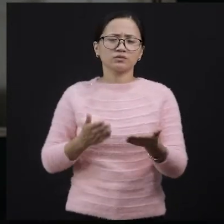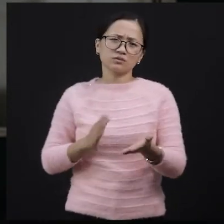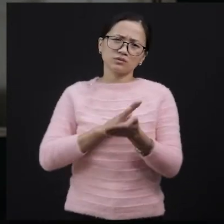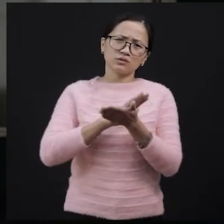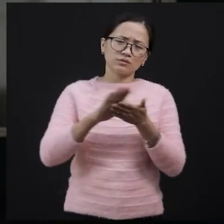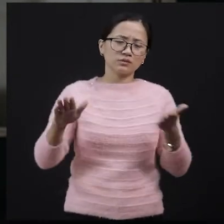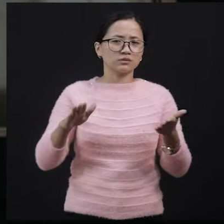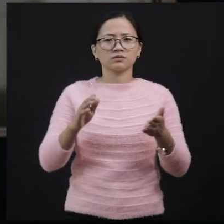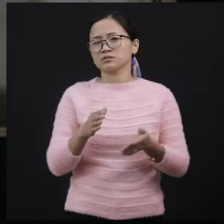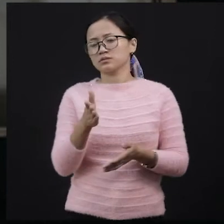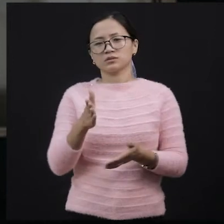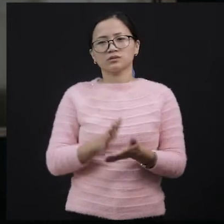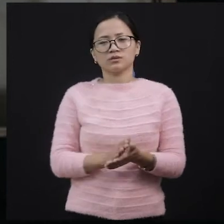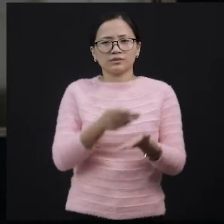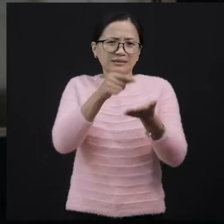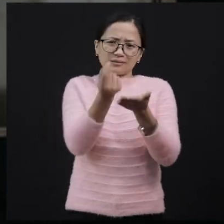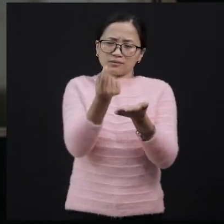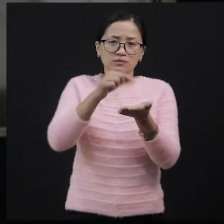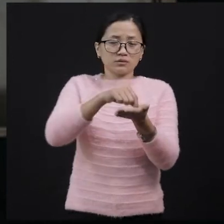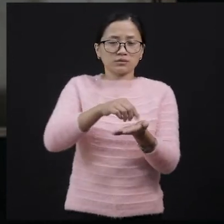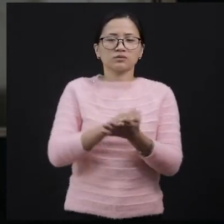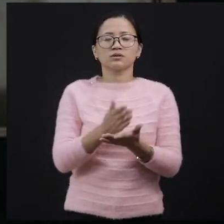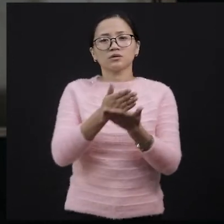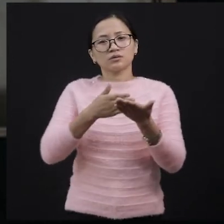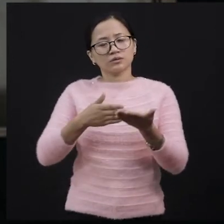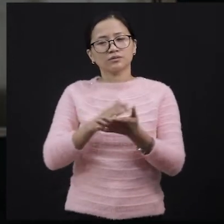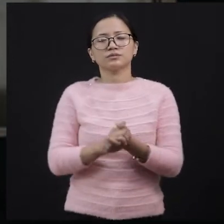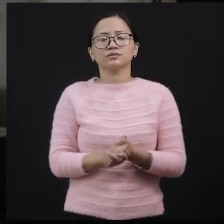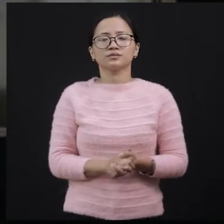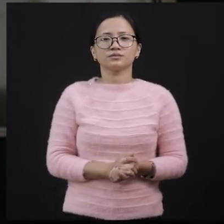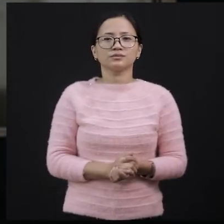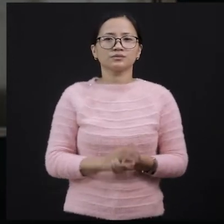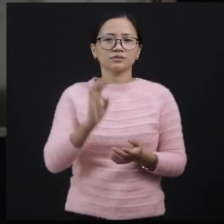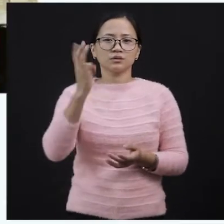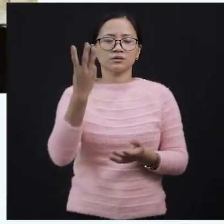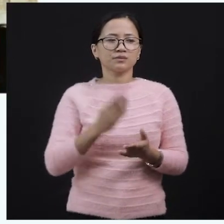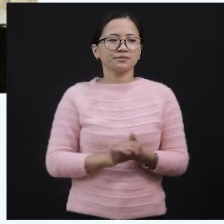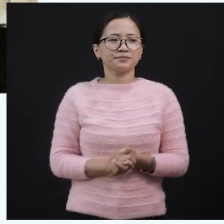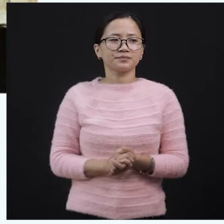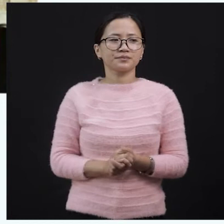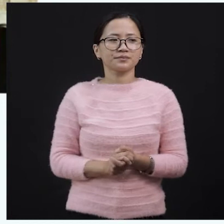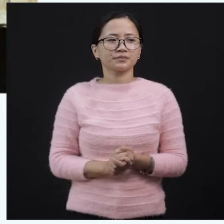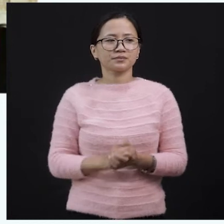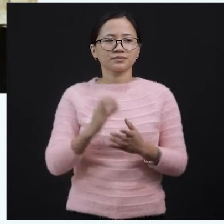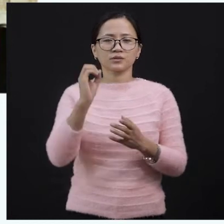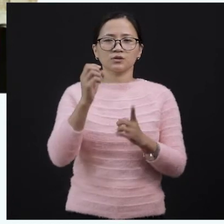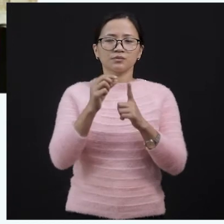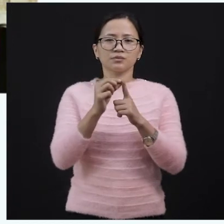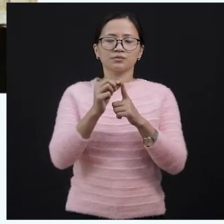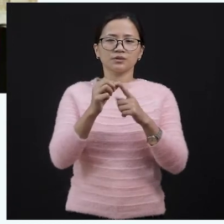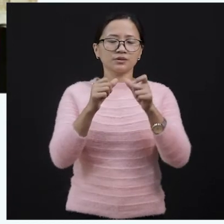them partially. Okay? Now, the third, it is an